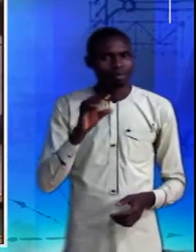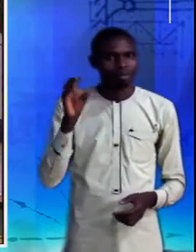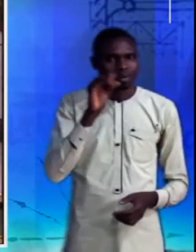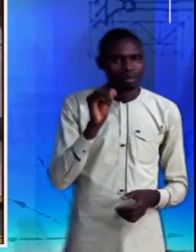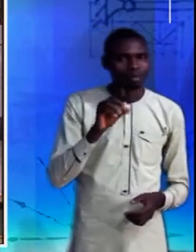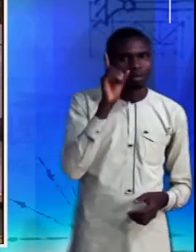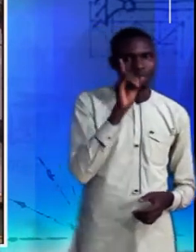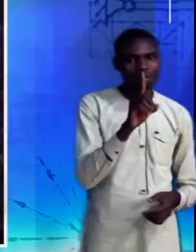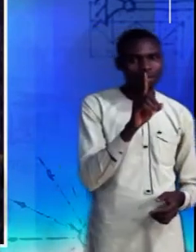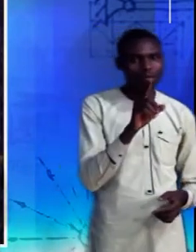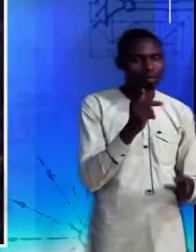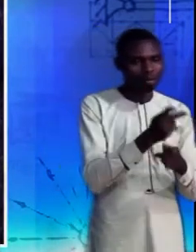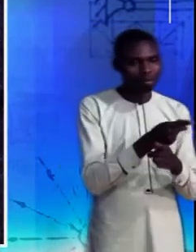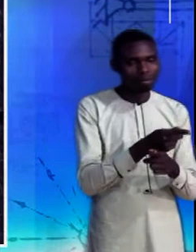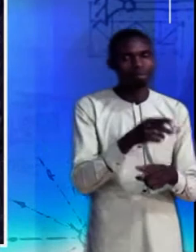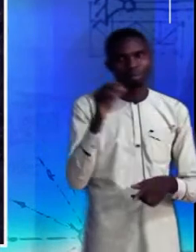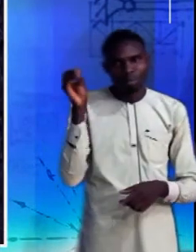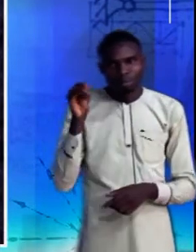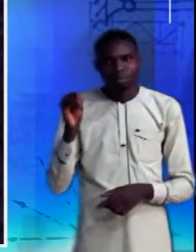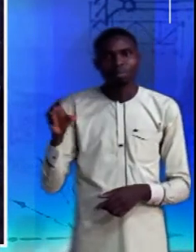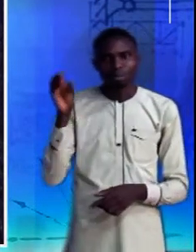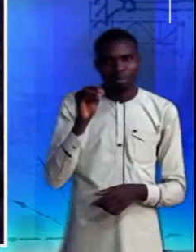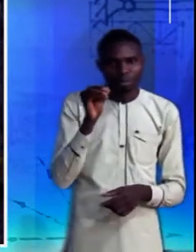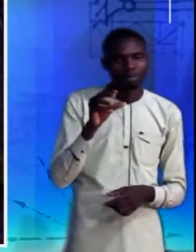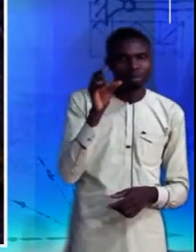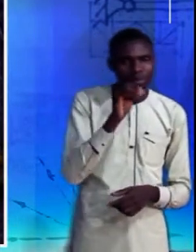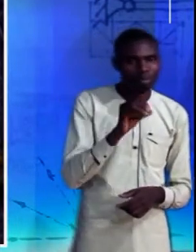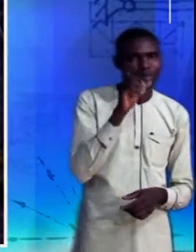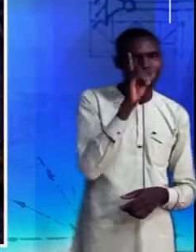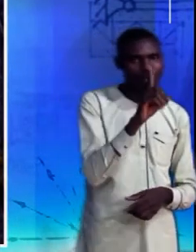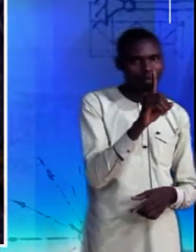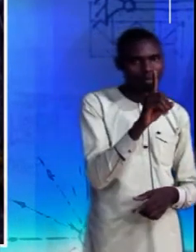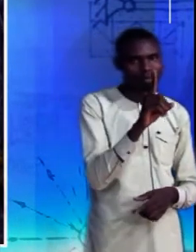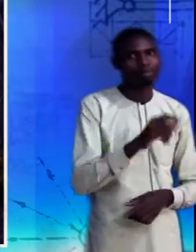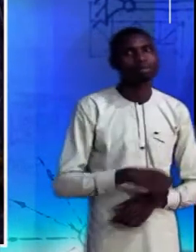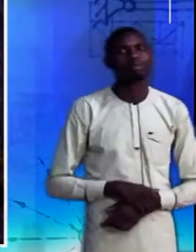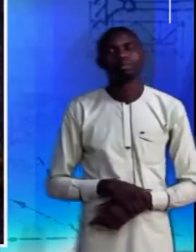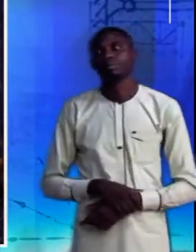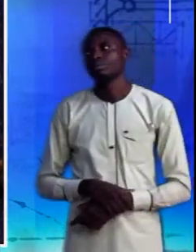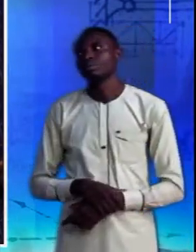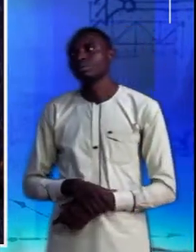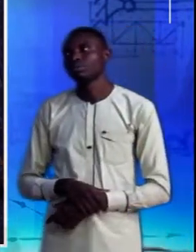convert, or let's say calculate how many